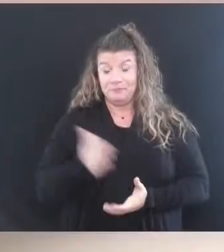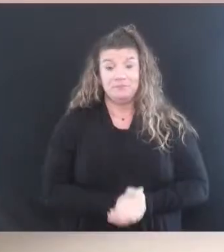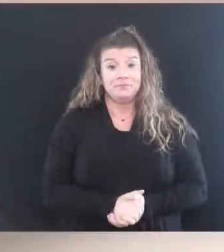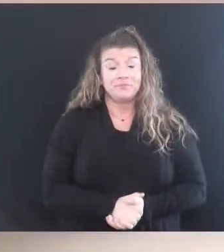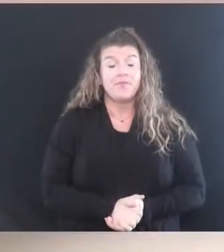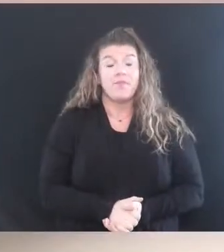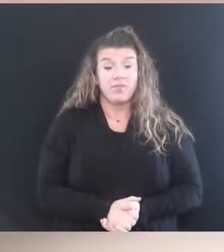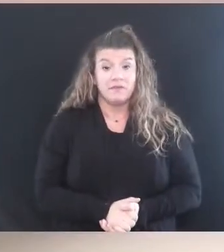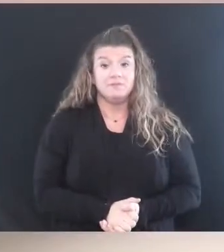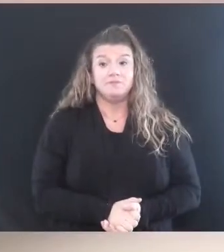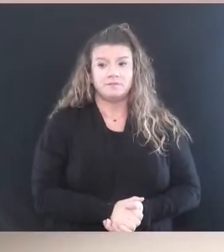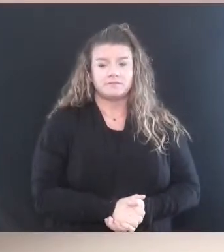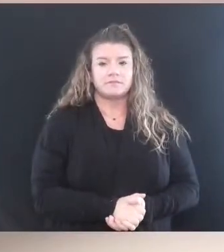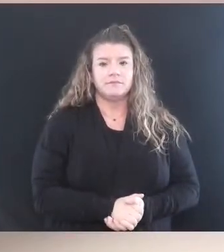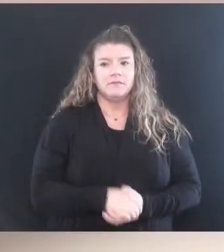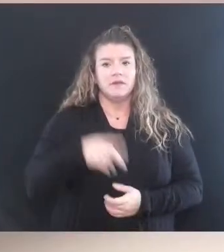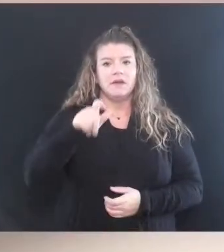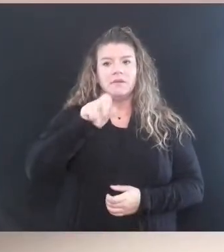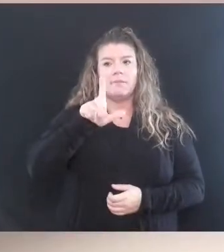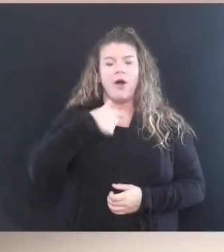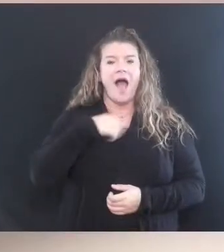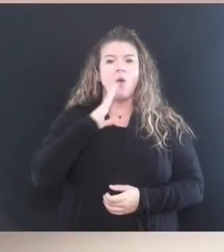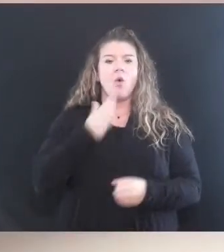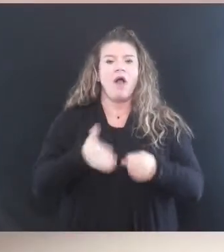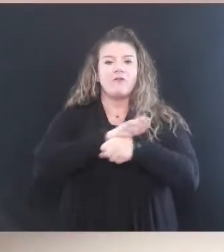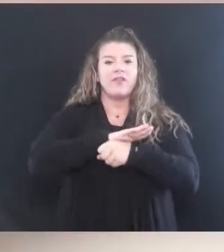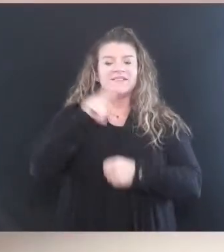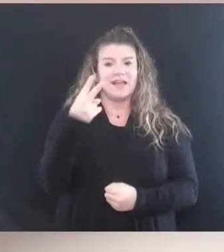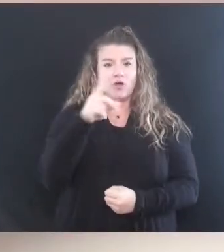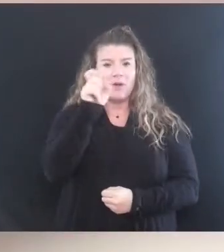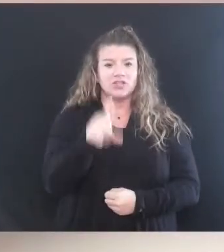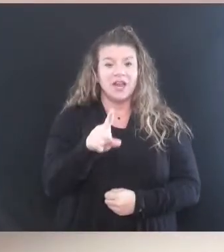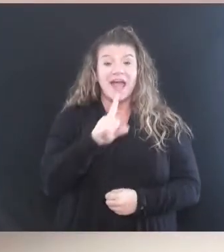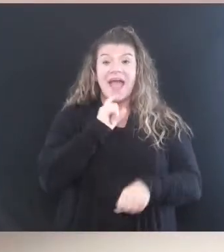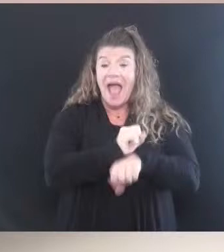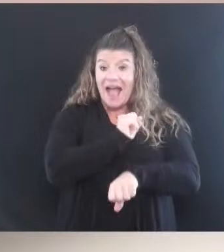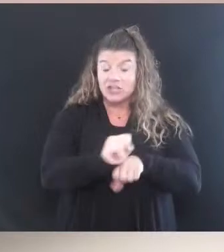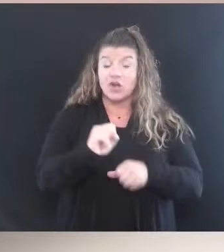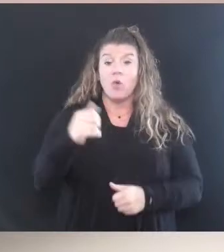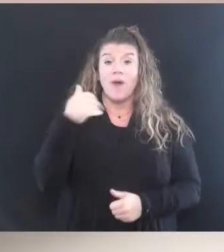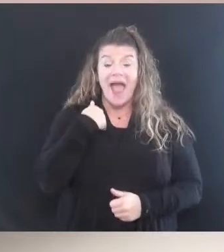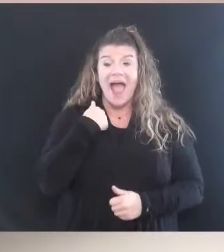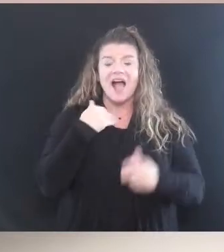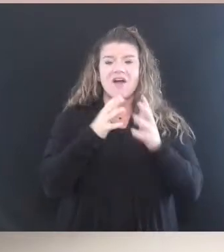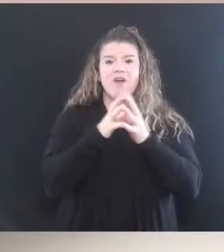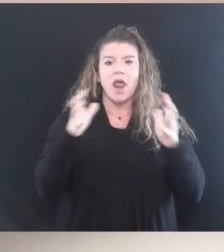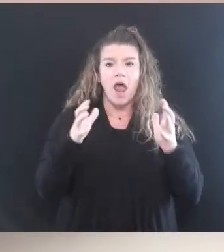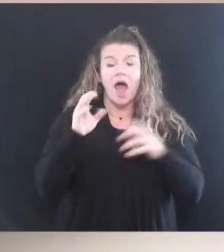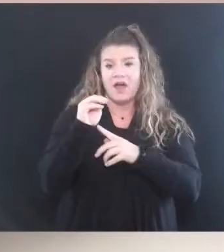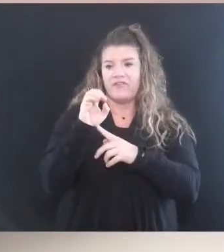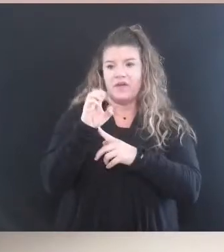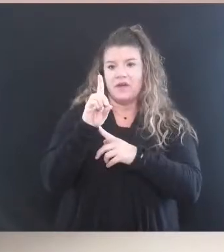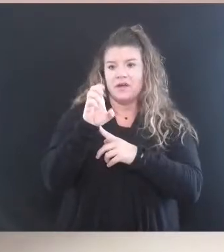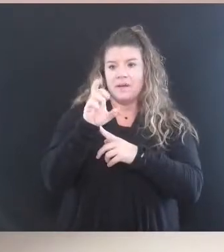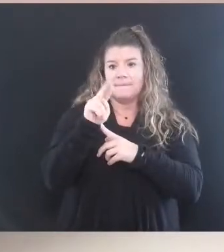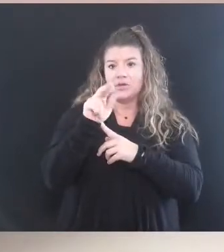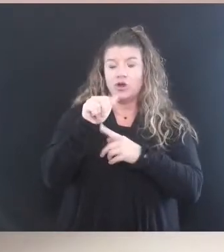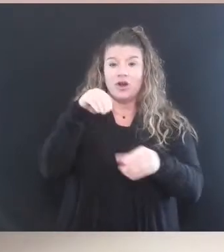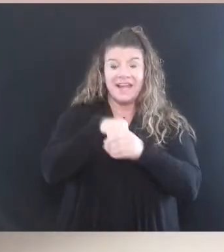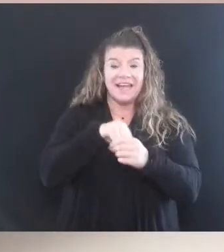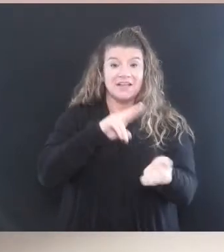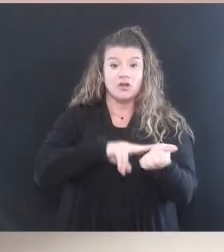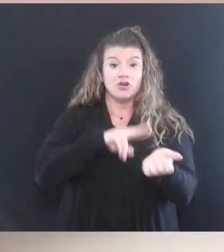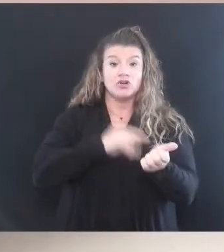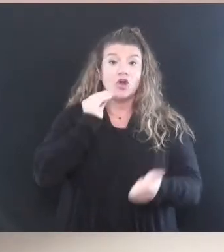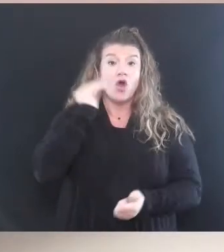And Paul, I'll cover the second piece. So actually, we do have a lot of Moderna in the nursing home because